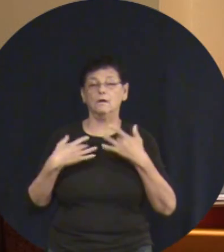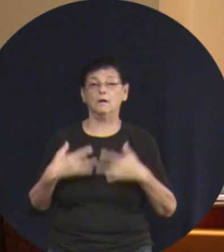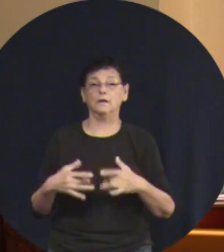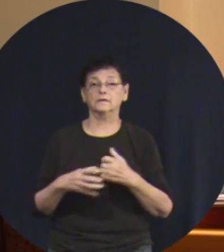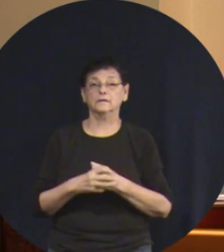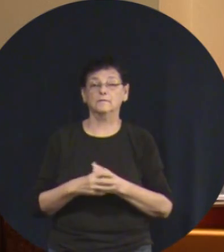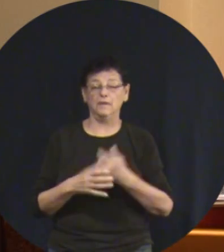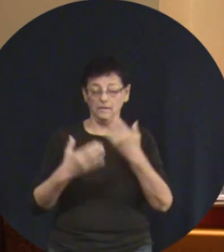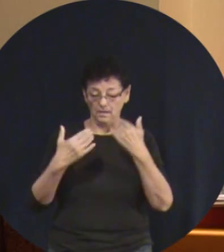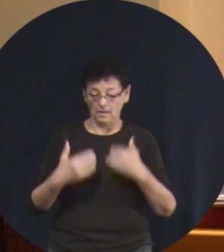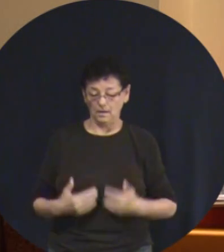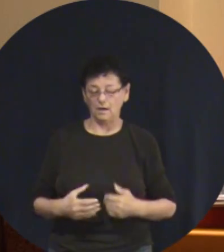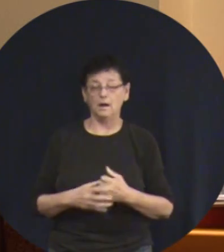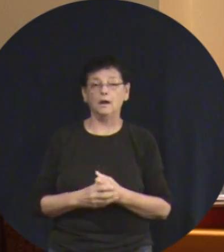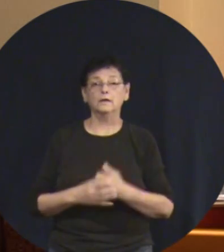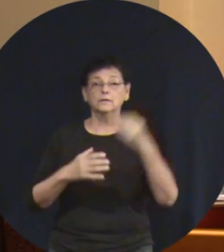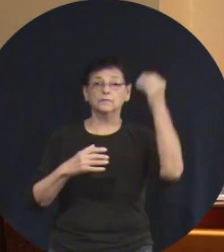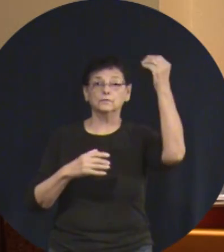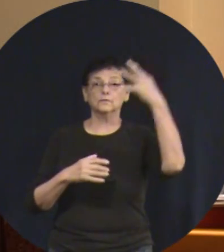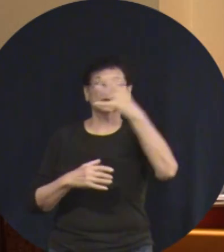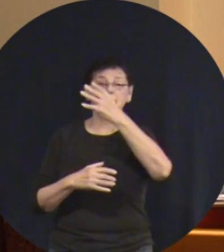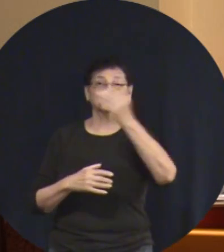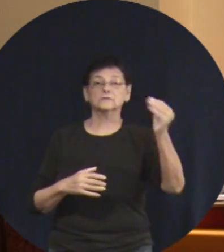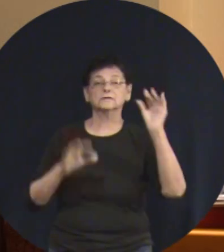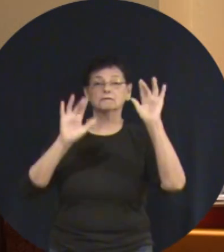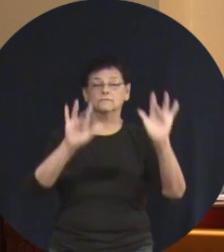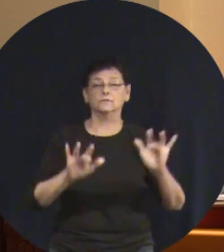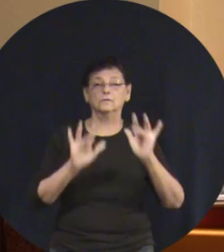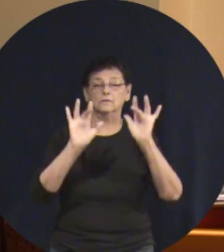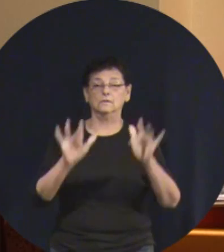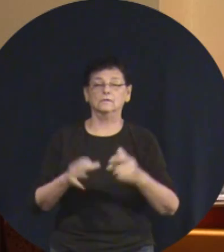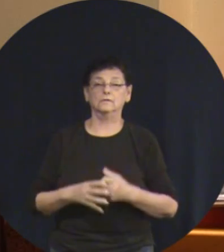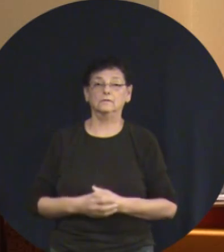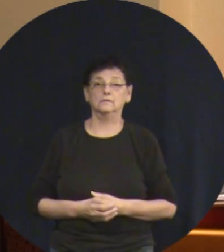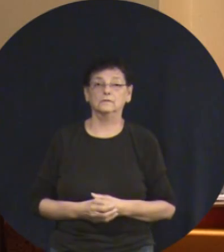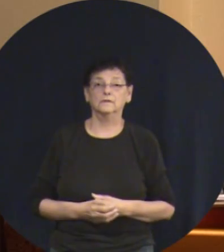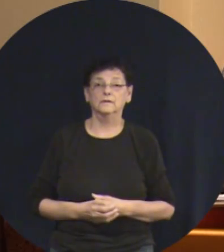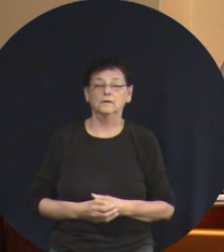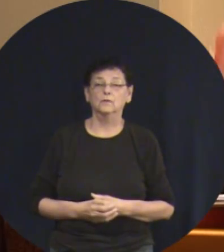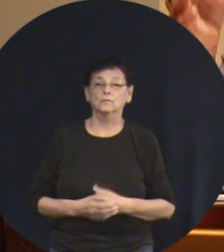heart, for I am gracious and merciful.